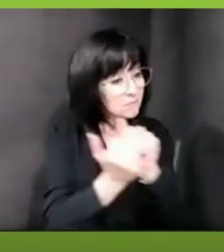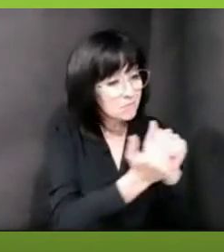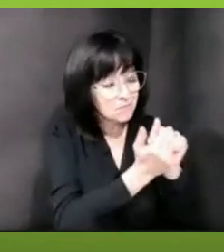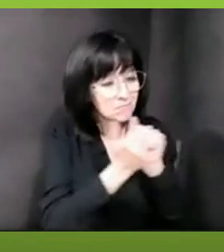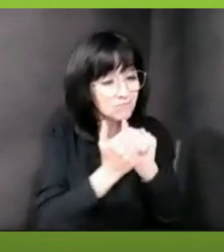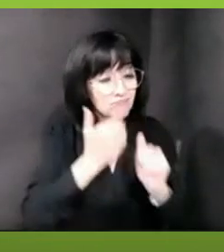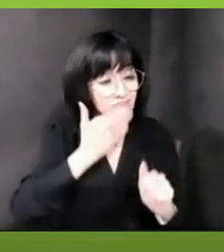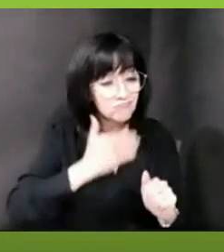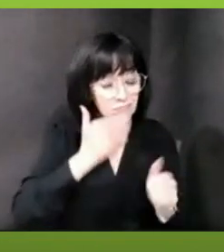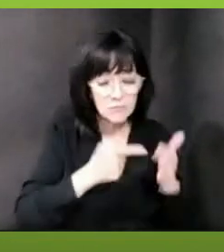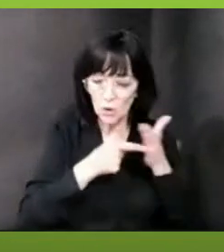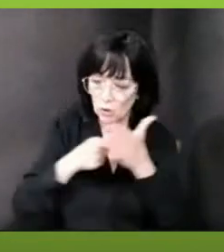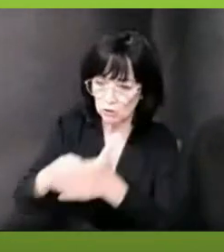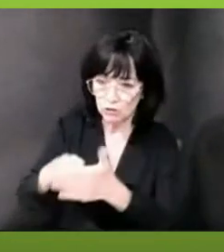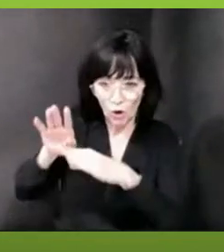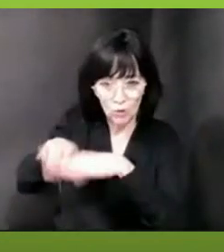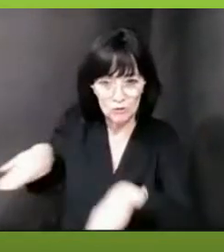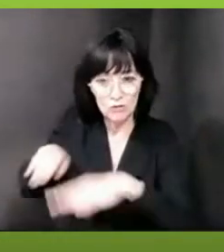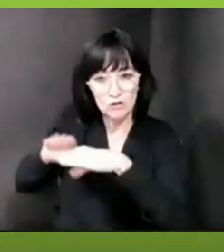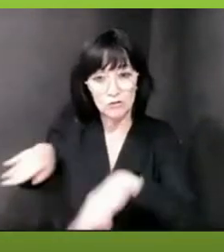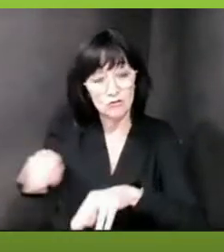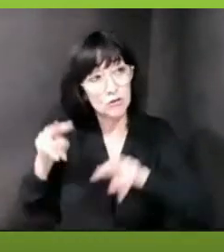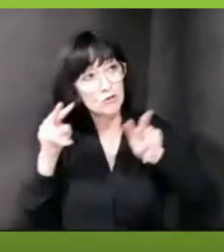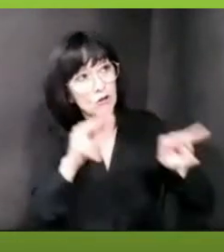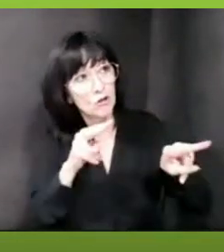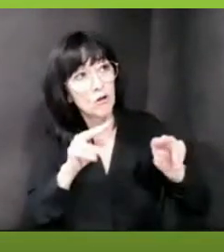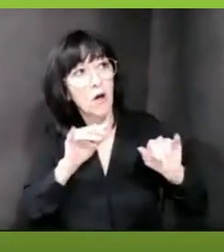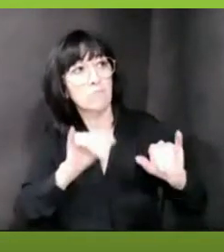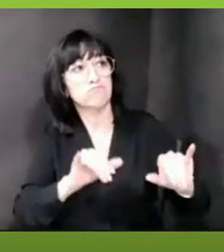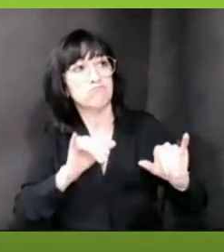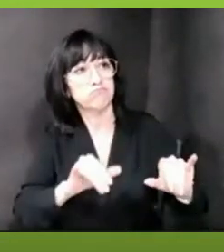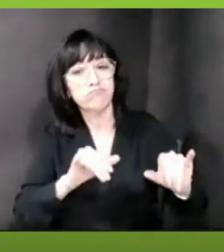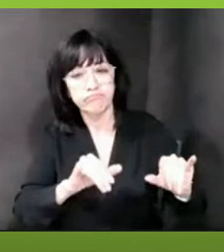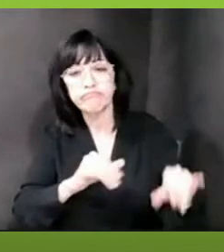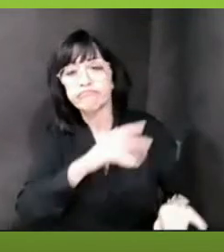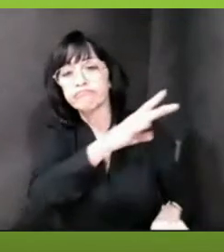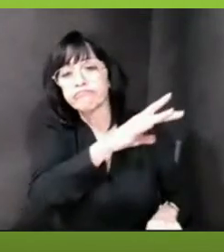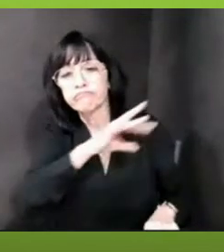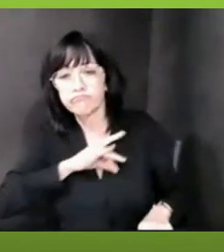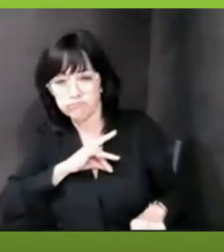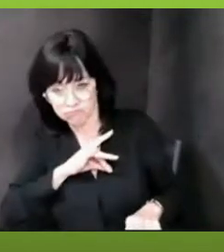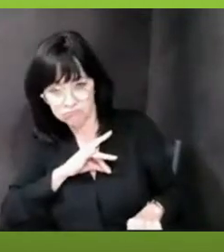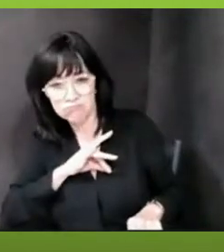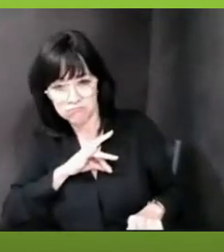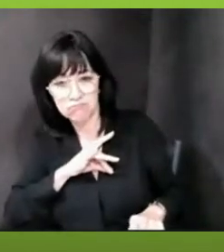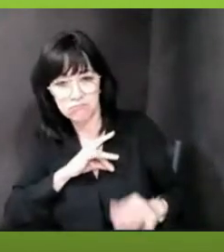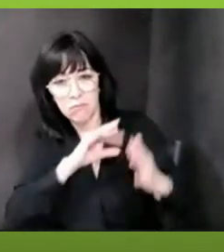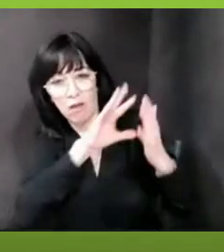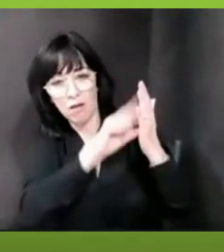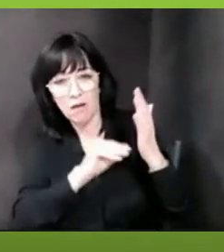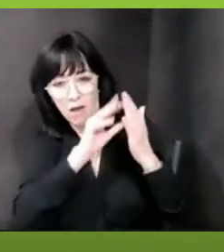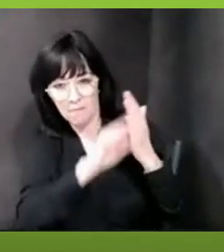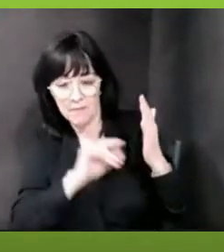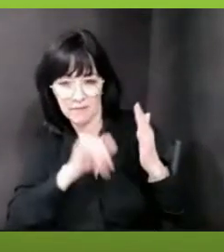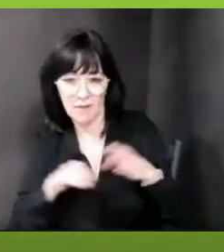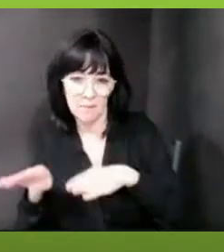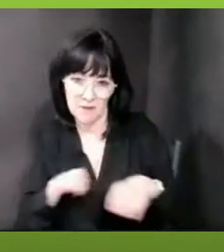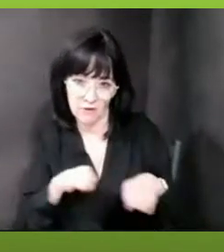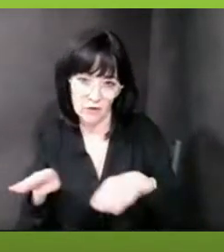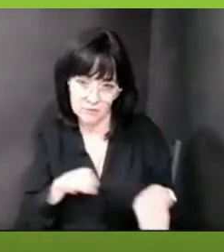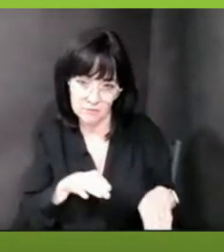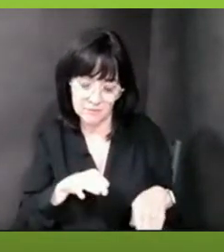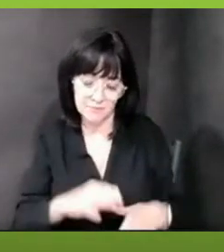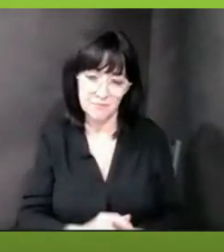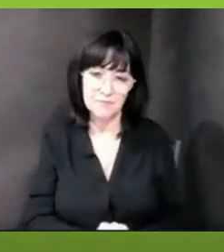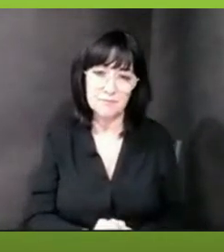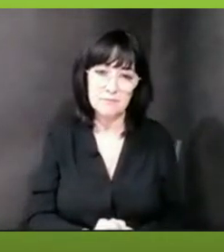Working with teachers are very important because as a program, not only that, I will talk about this later on, not only that we